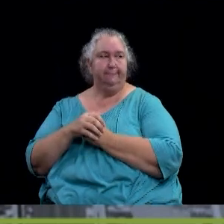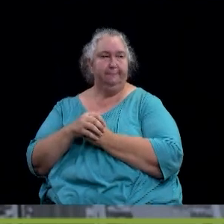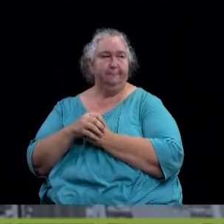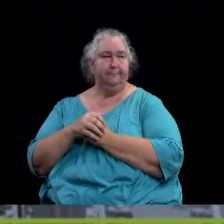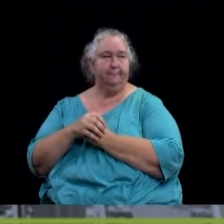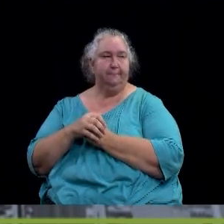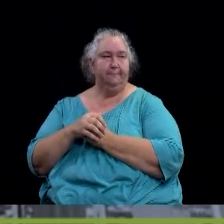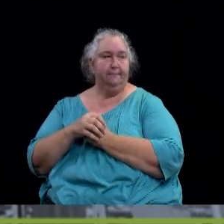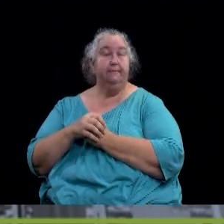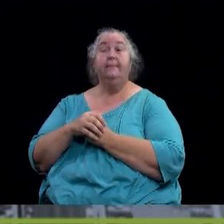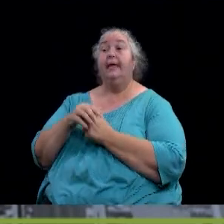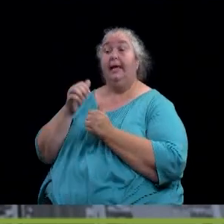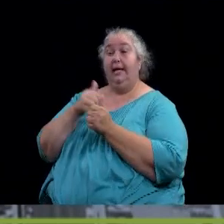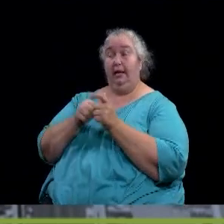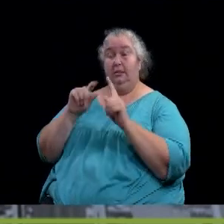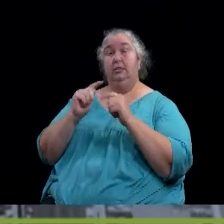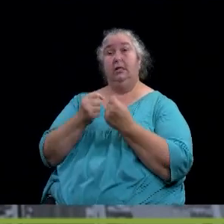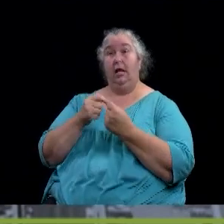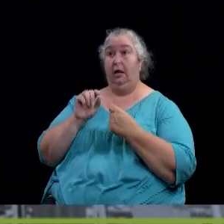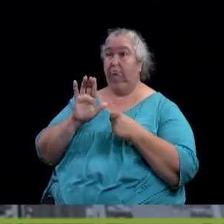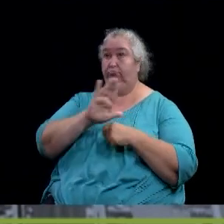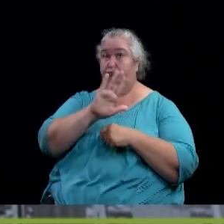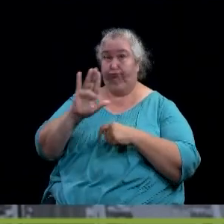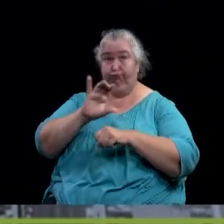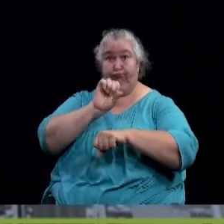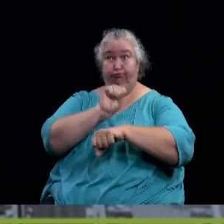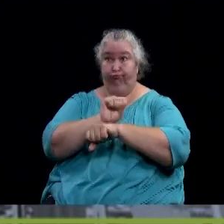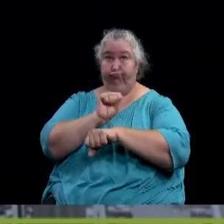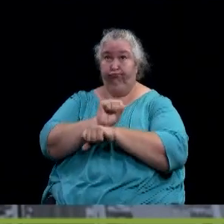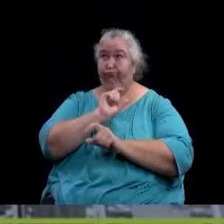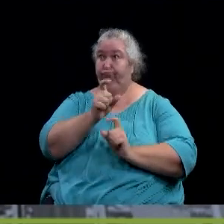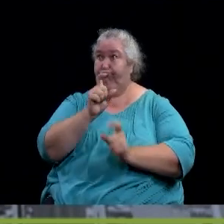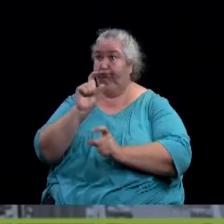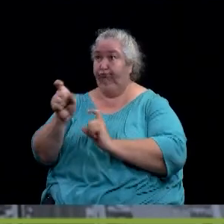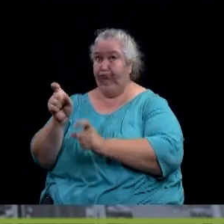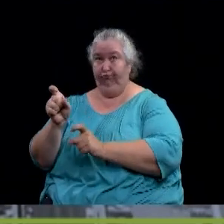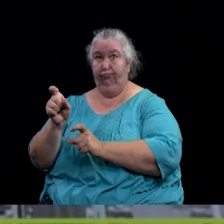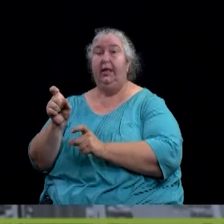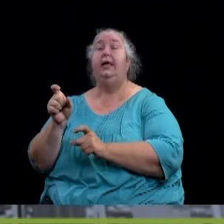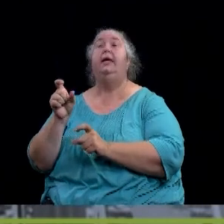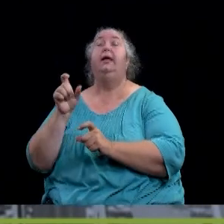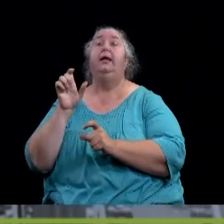in a manner that public outreach shall be routinely addressed to